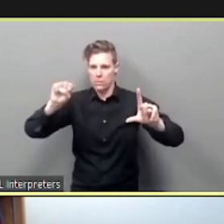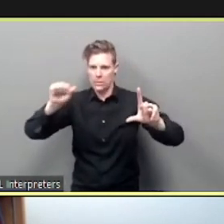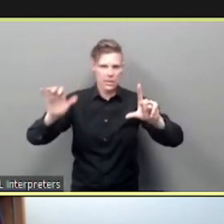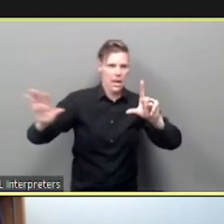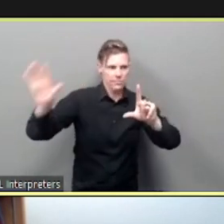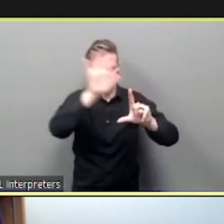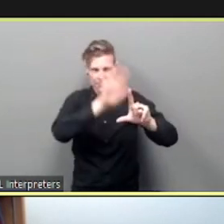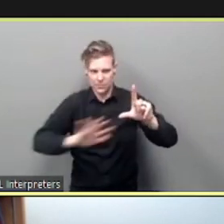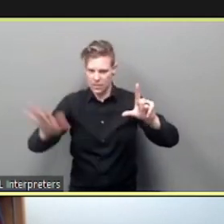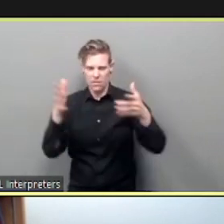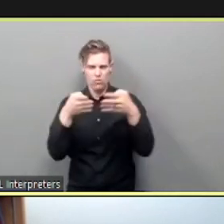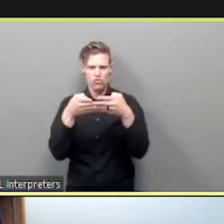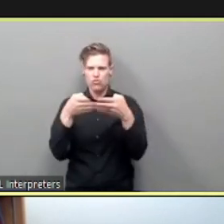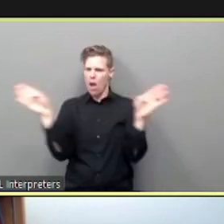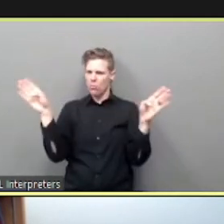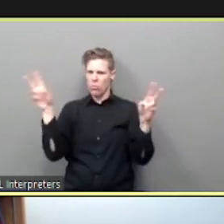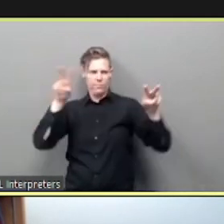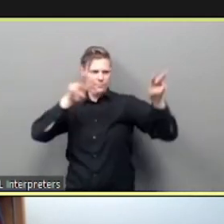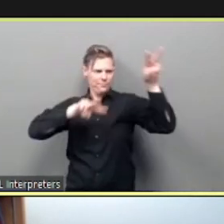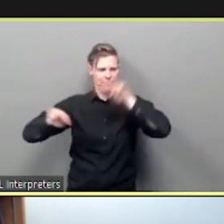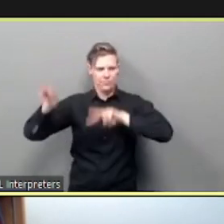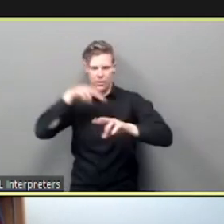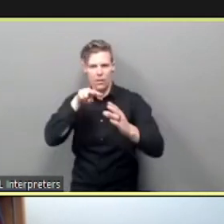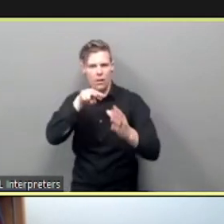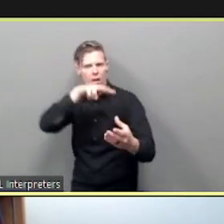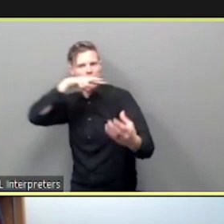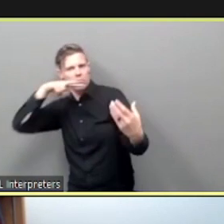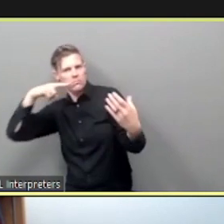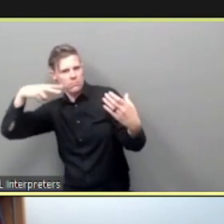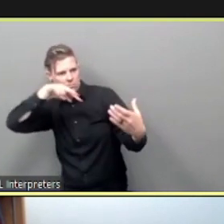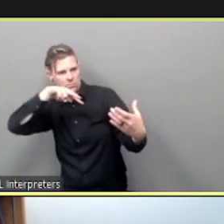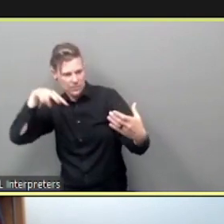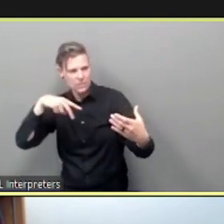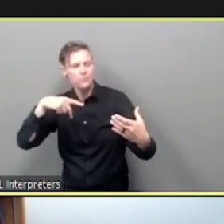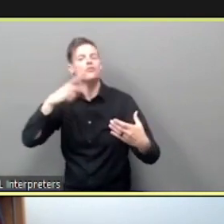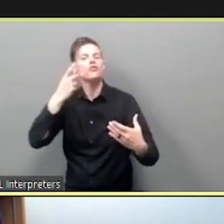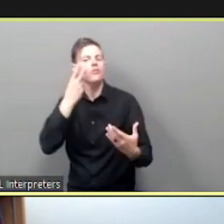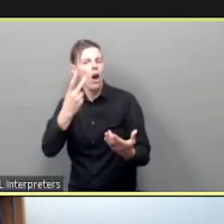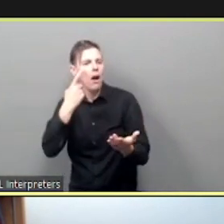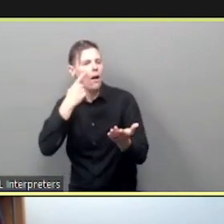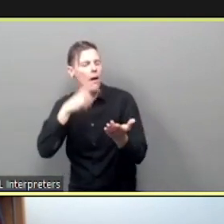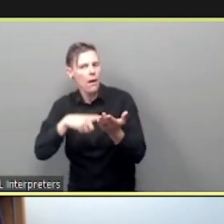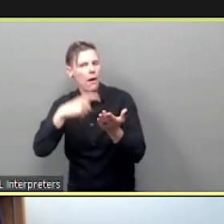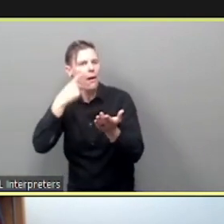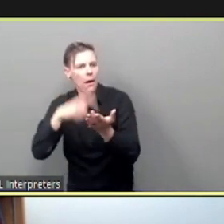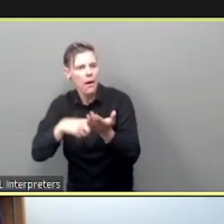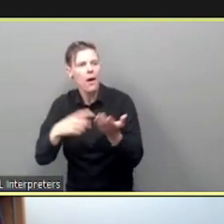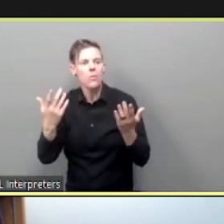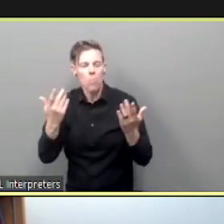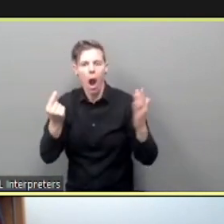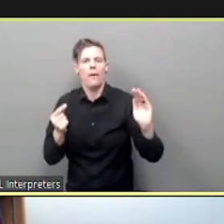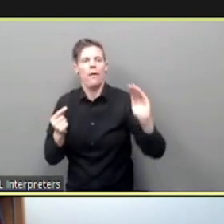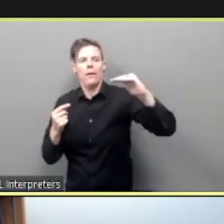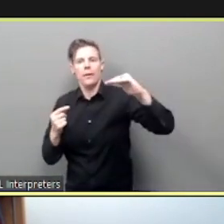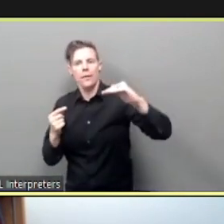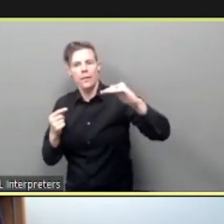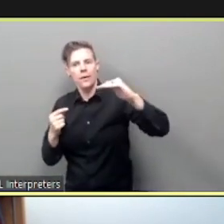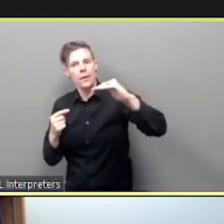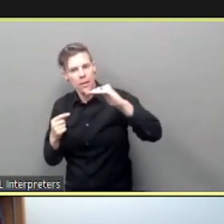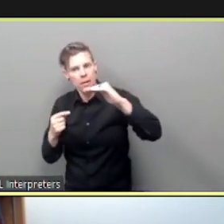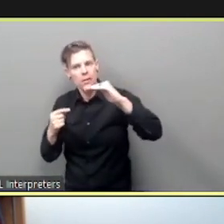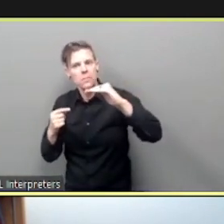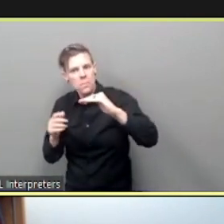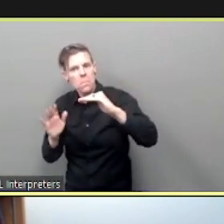in the United States, we are beginning to see this much welcome decrease in viral